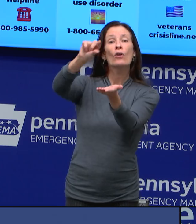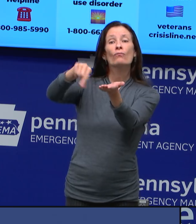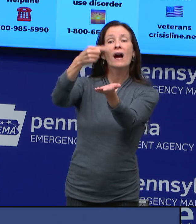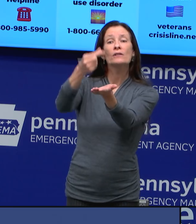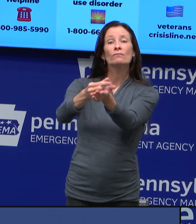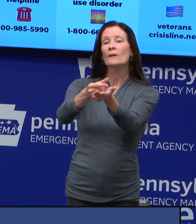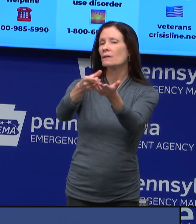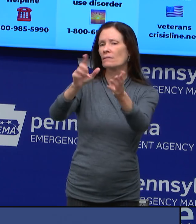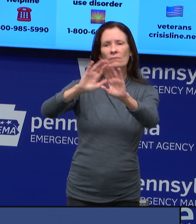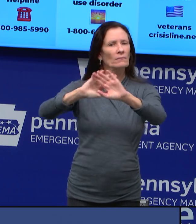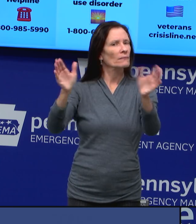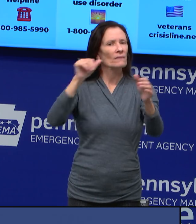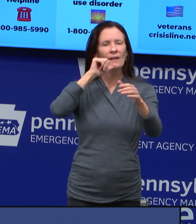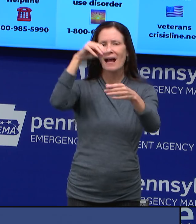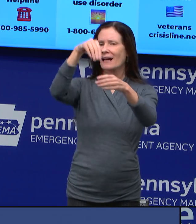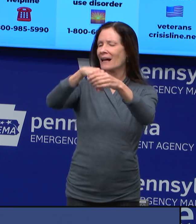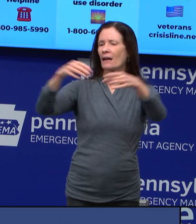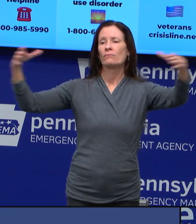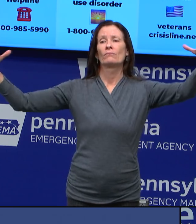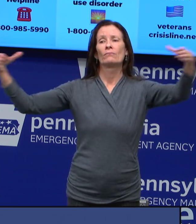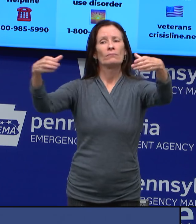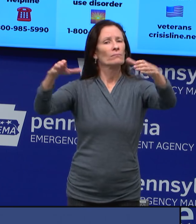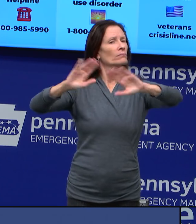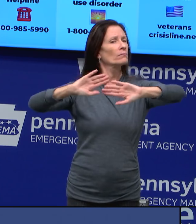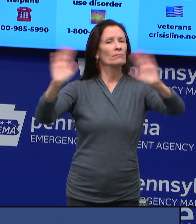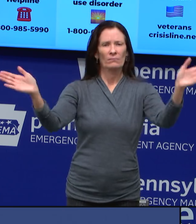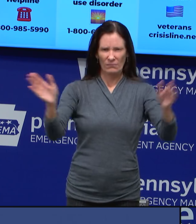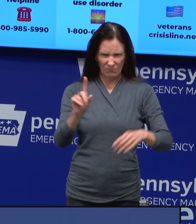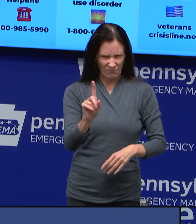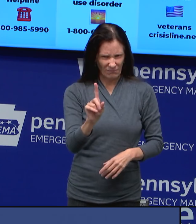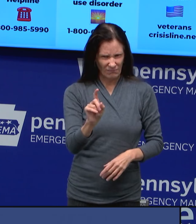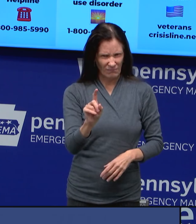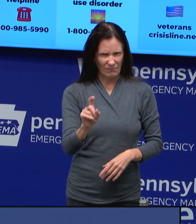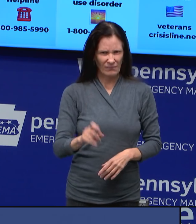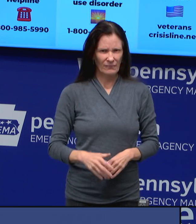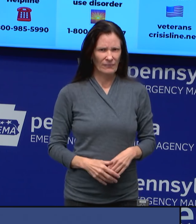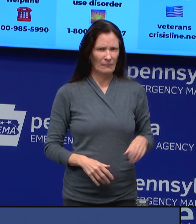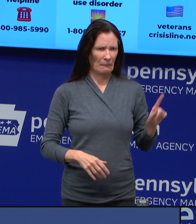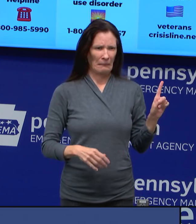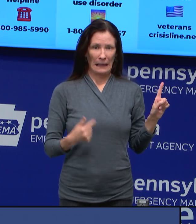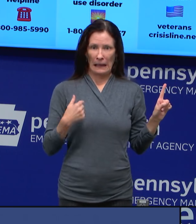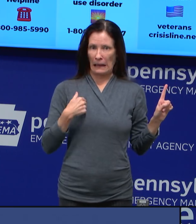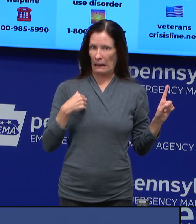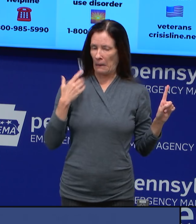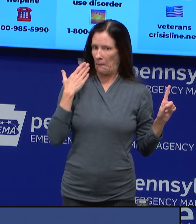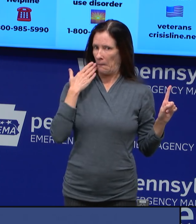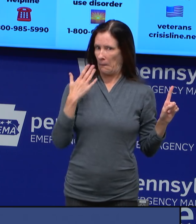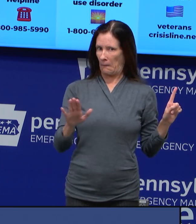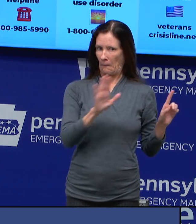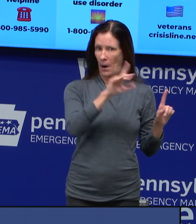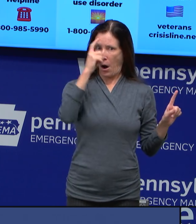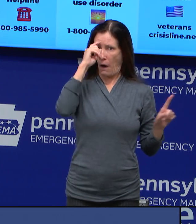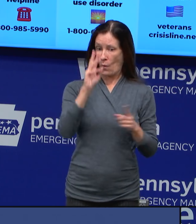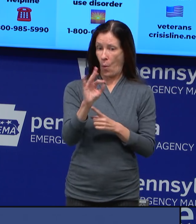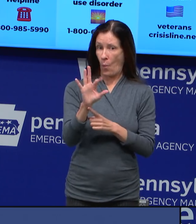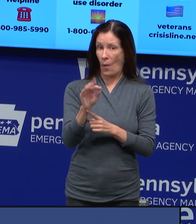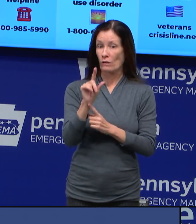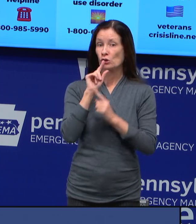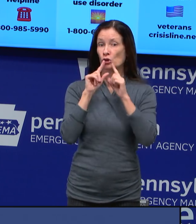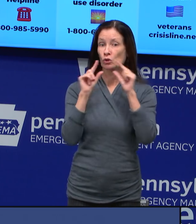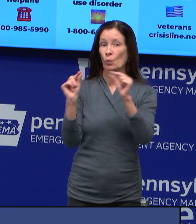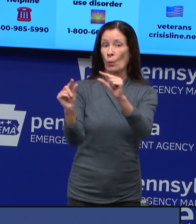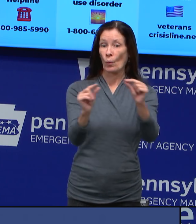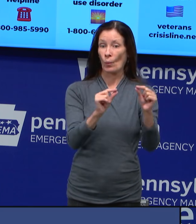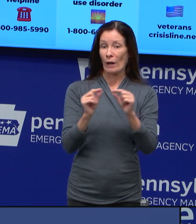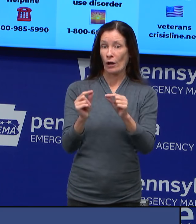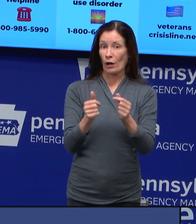that the school has been canceled for the rest of the school year, and we're not going to allow large gatherings, even in yellow zones.